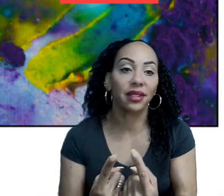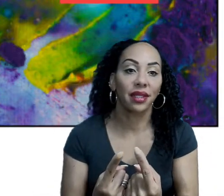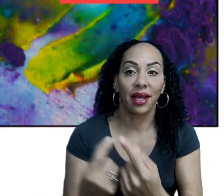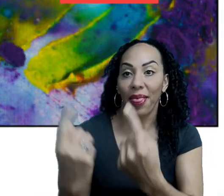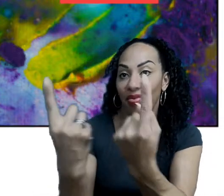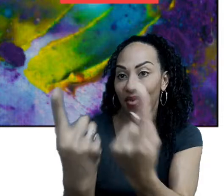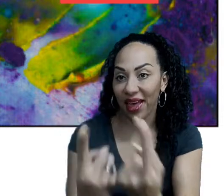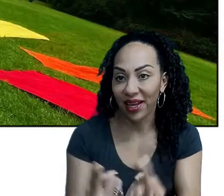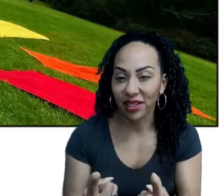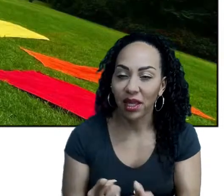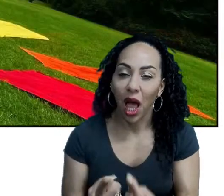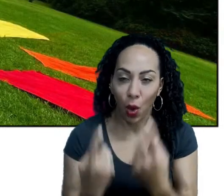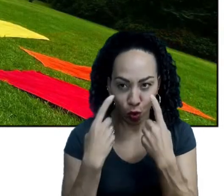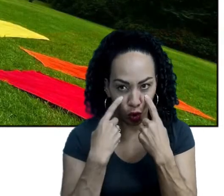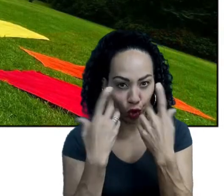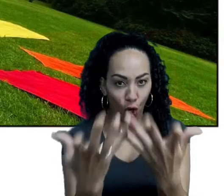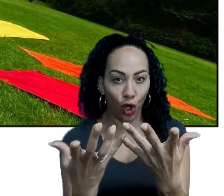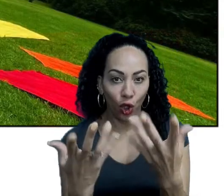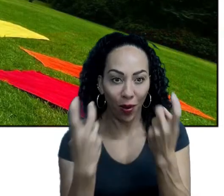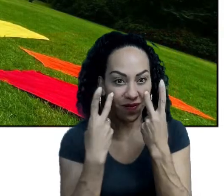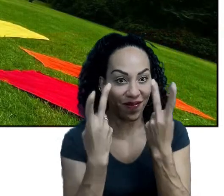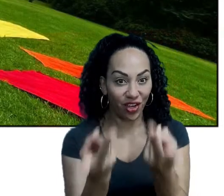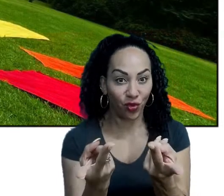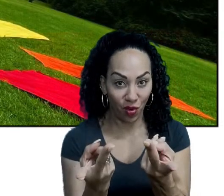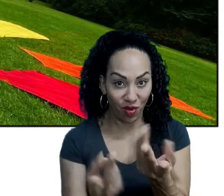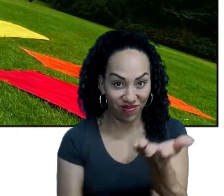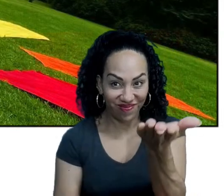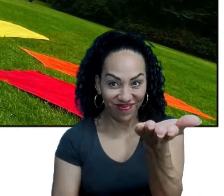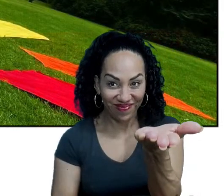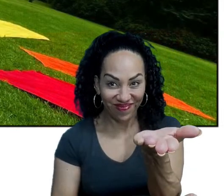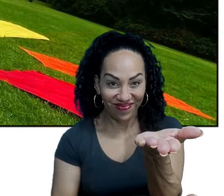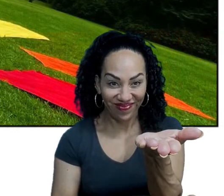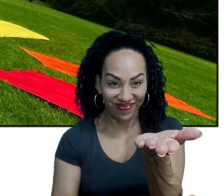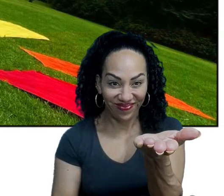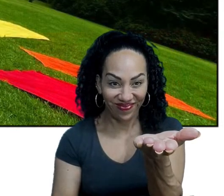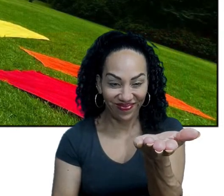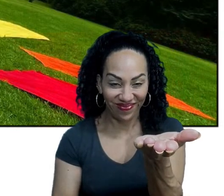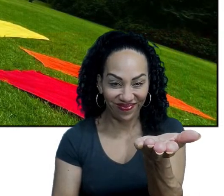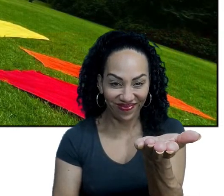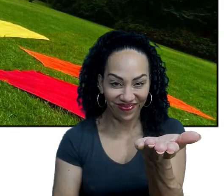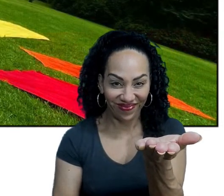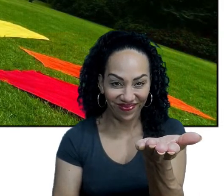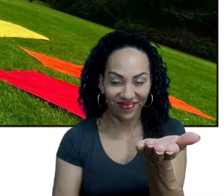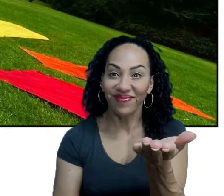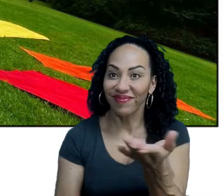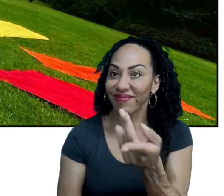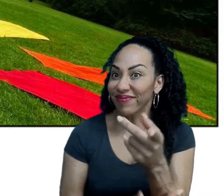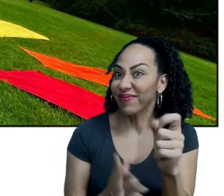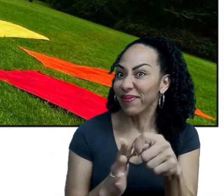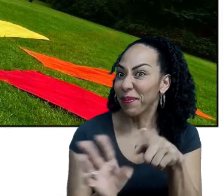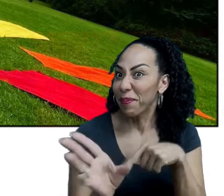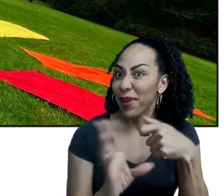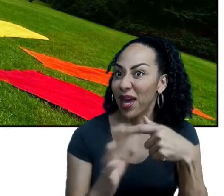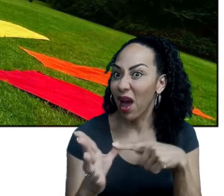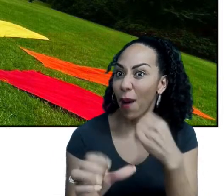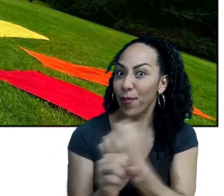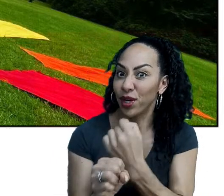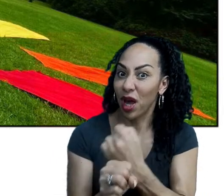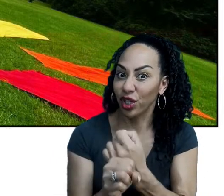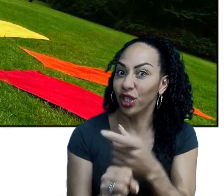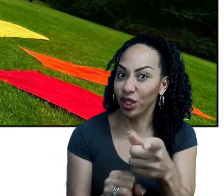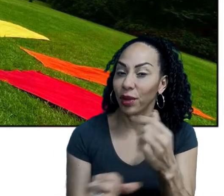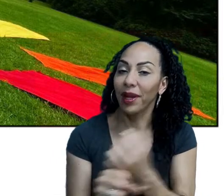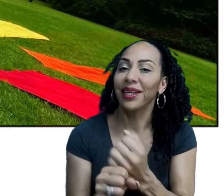you a visual. So quickly I'm going to show you a visual of this is the kind of thing you might expect Pika Production to be up to on any given day. This is something called